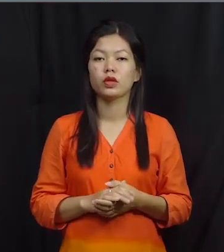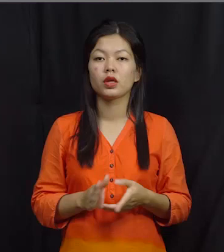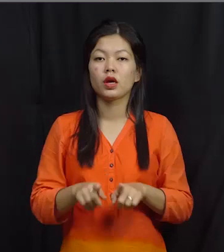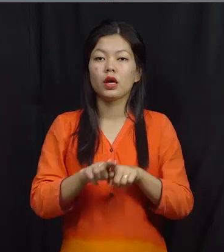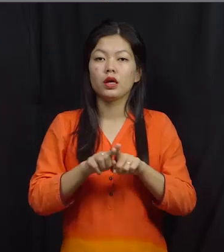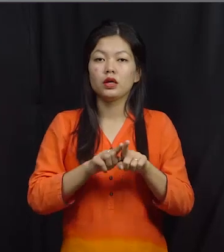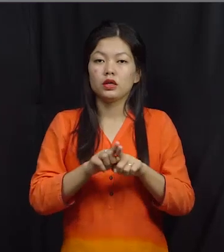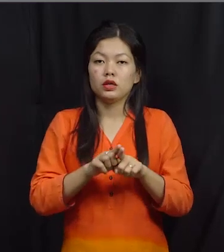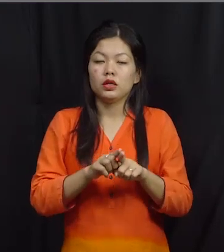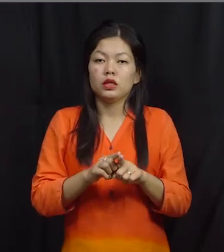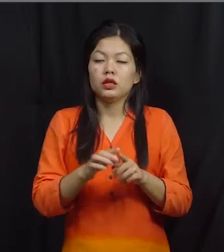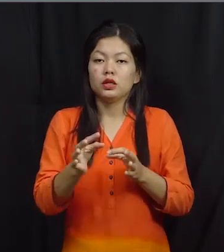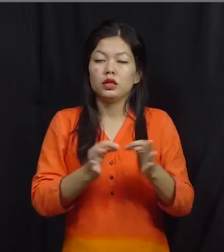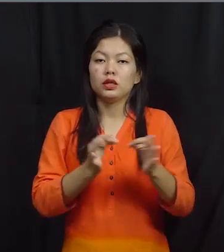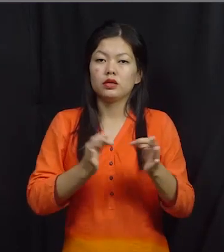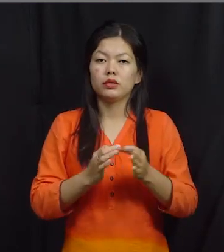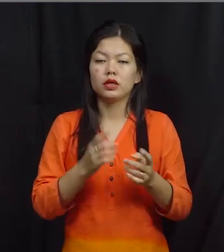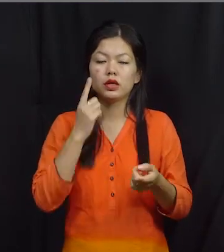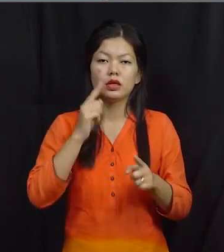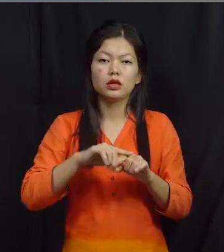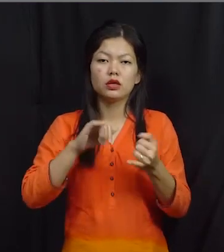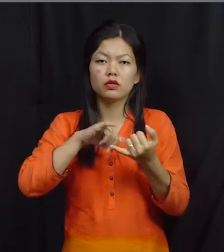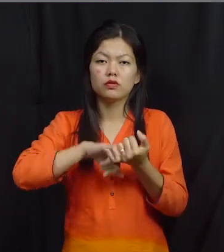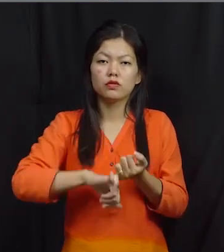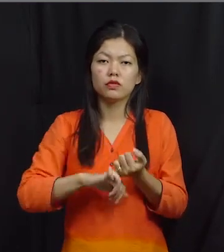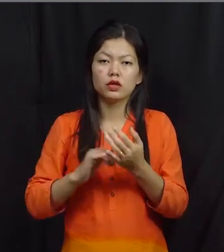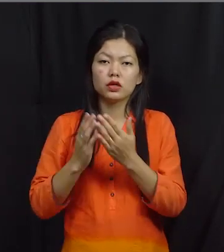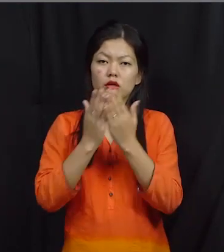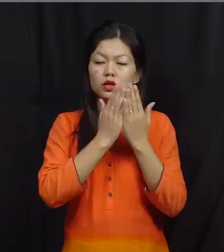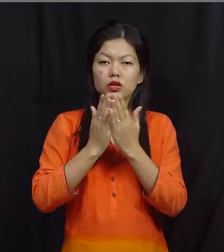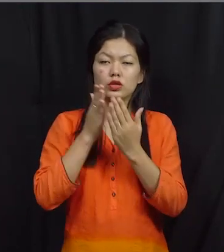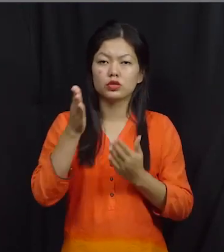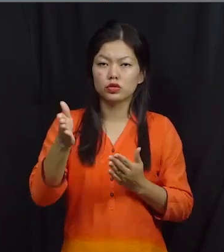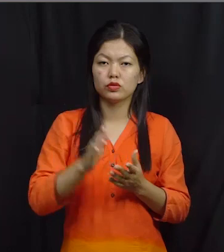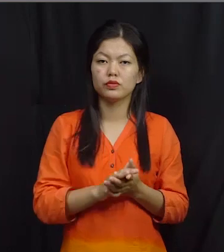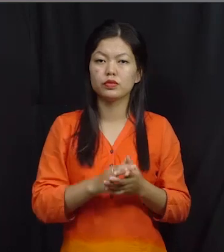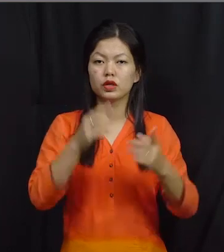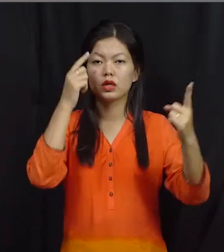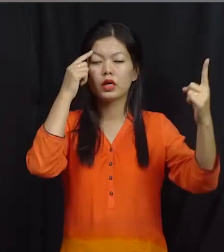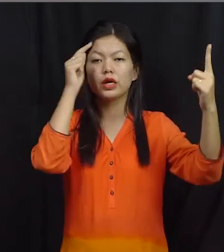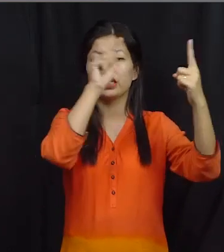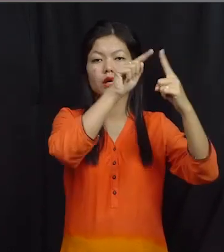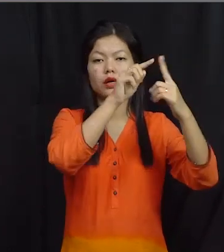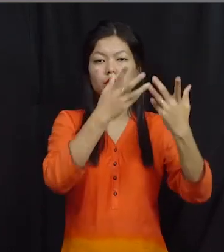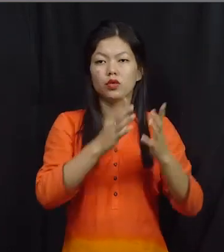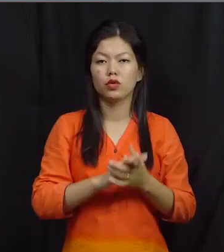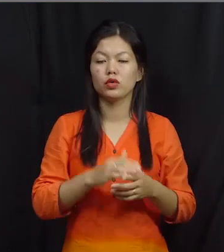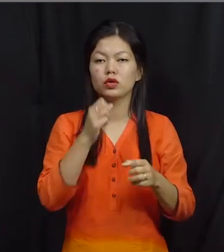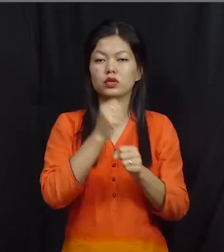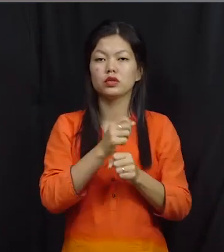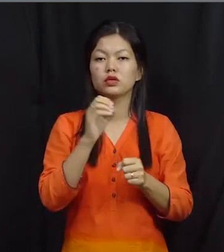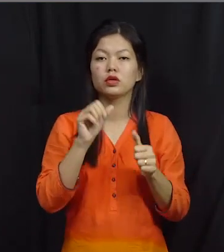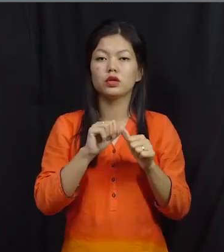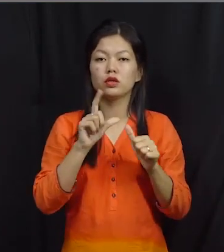there is no aim or targets that are set by the principal or the teachers, then how will the school function, isn't